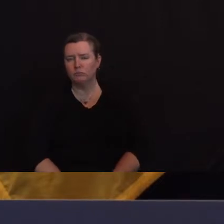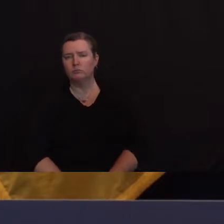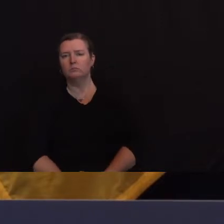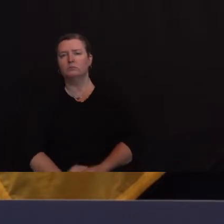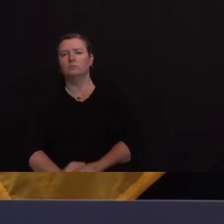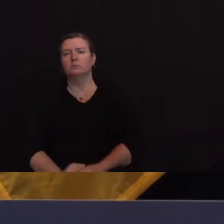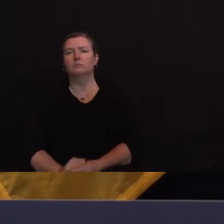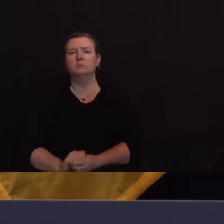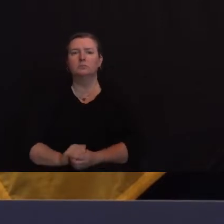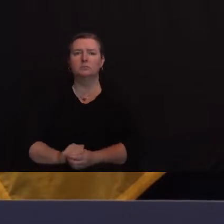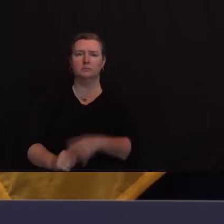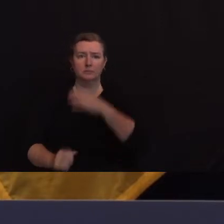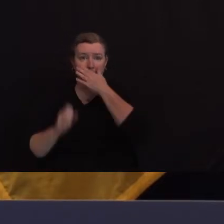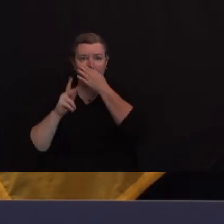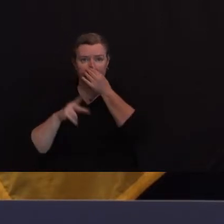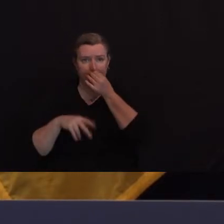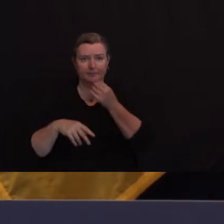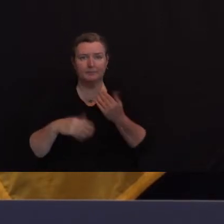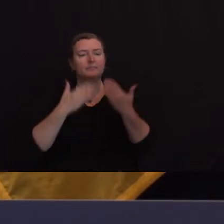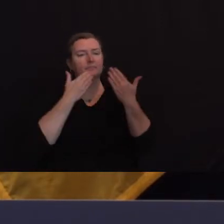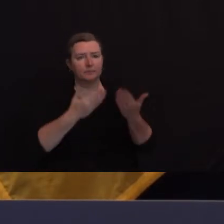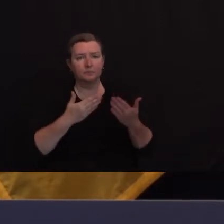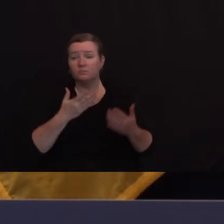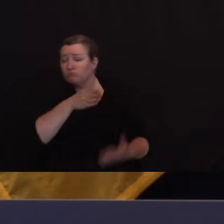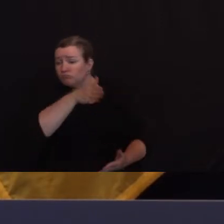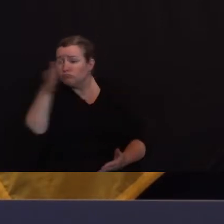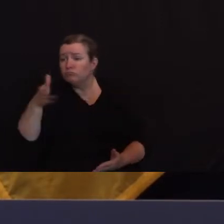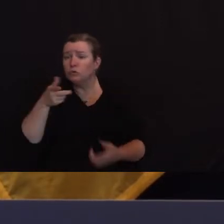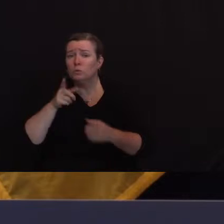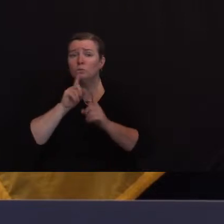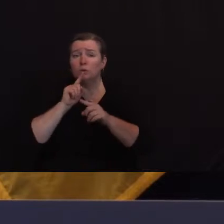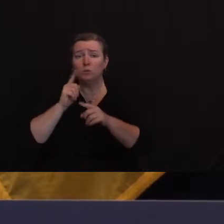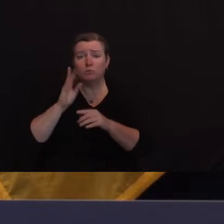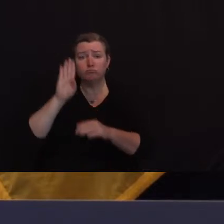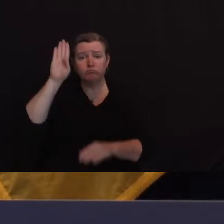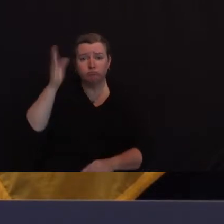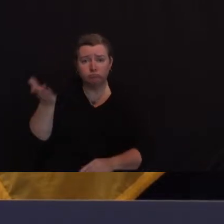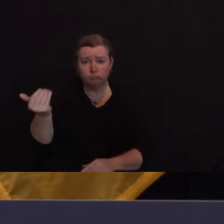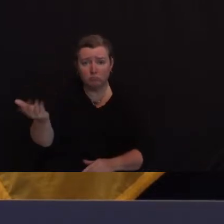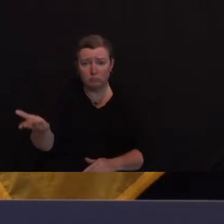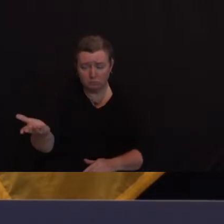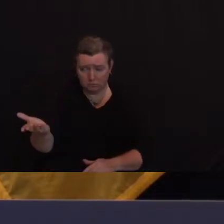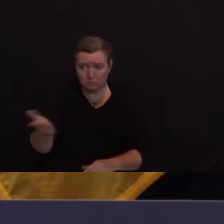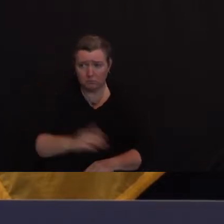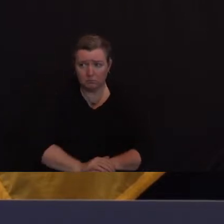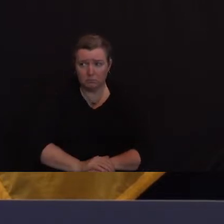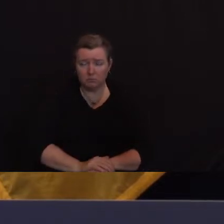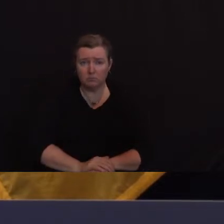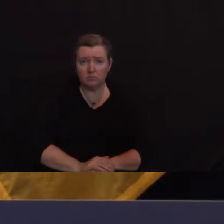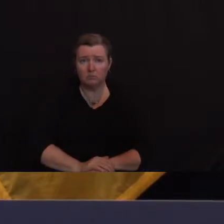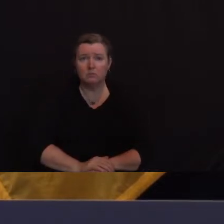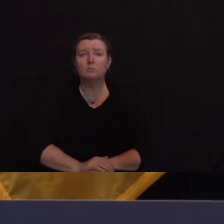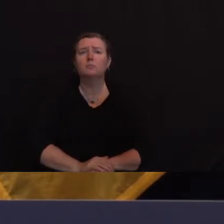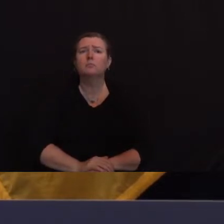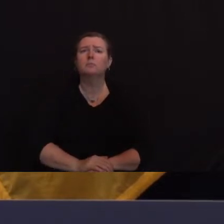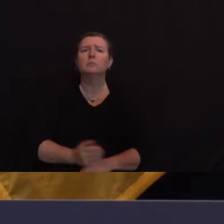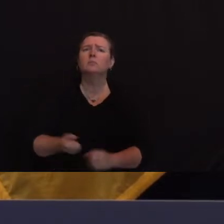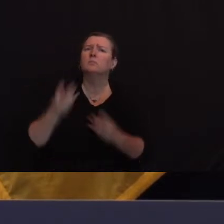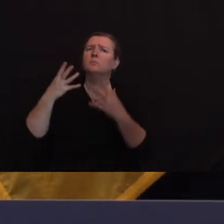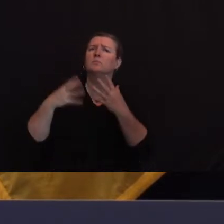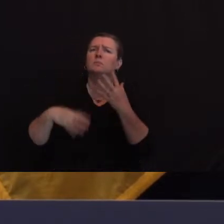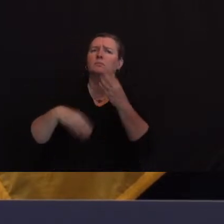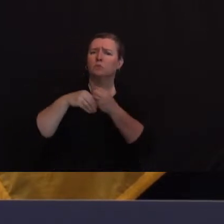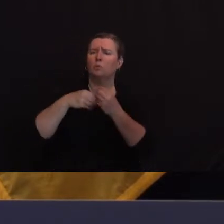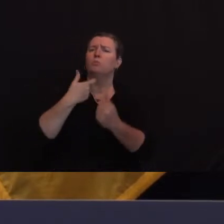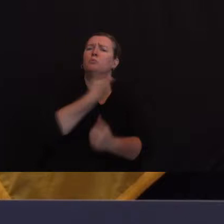you for that. Sir, good afternoon. Good afternoon. Good afternoon, Governor. Questions from the newsroom. How many booster shots have been administered